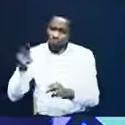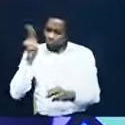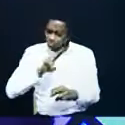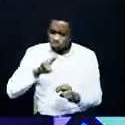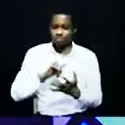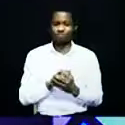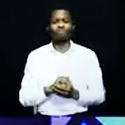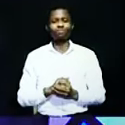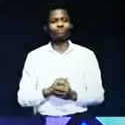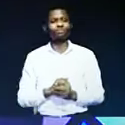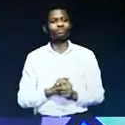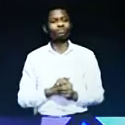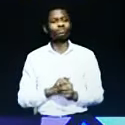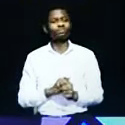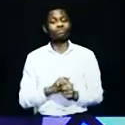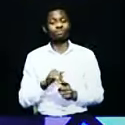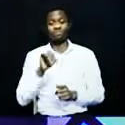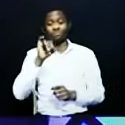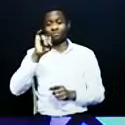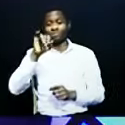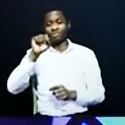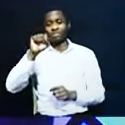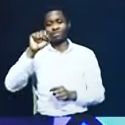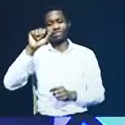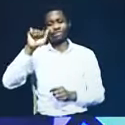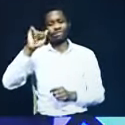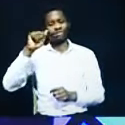Isaiah 40.